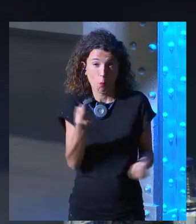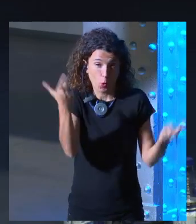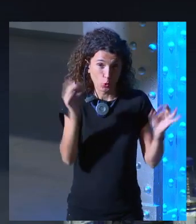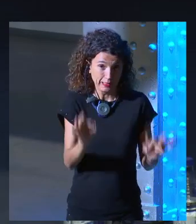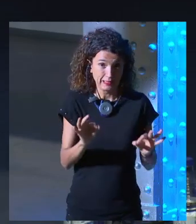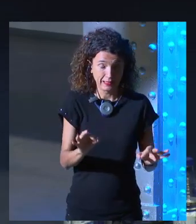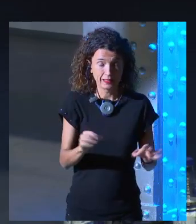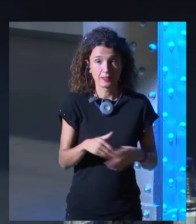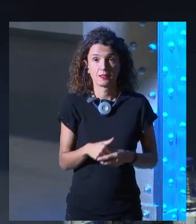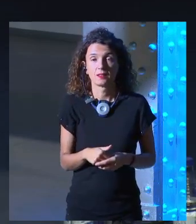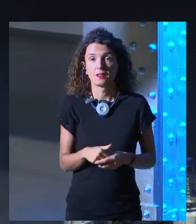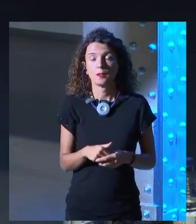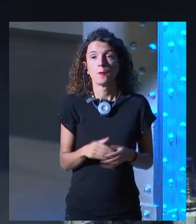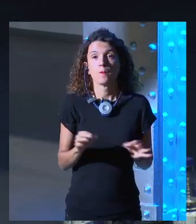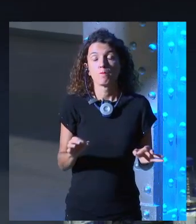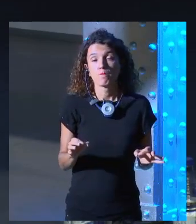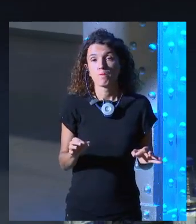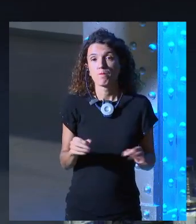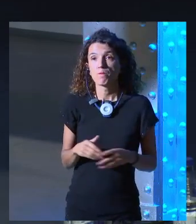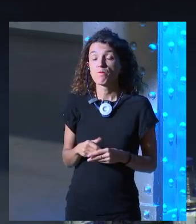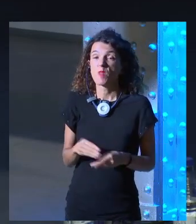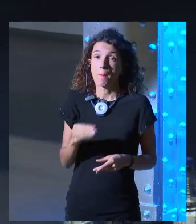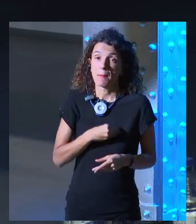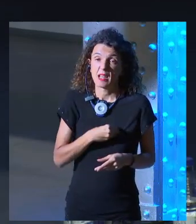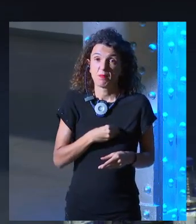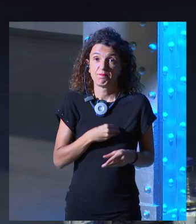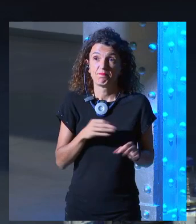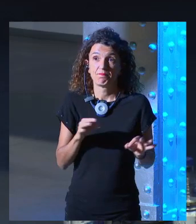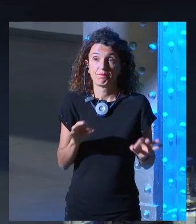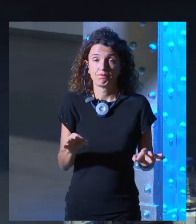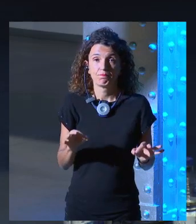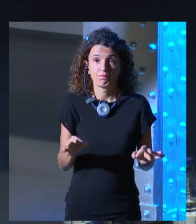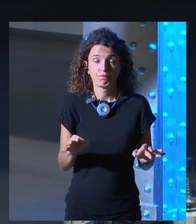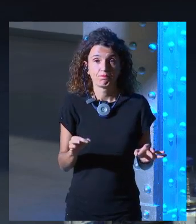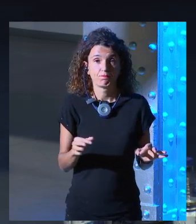Unfortunately, you know it through my books, not through Hola magazine.